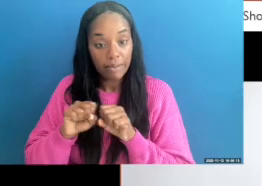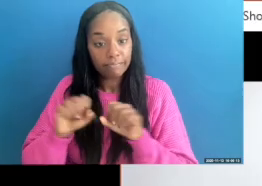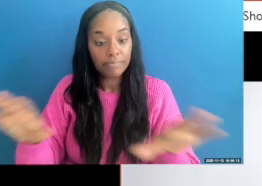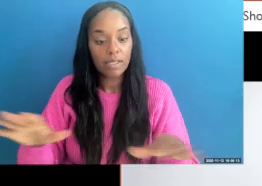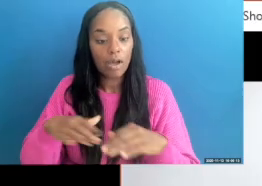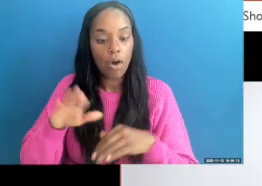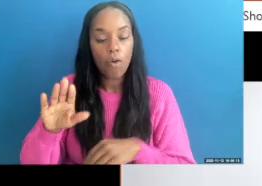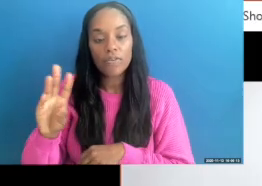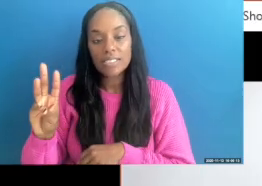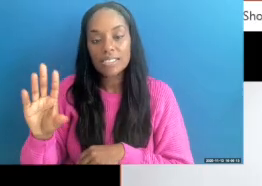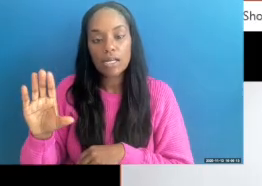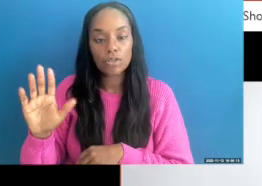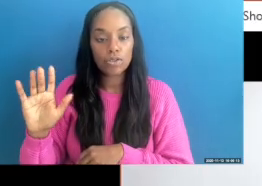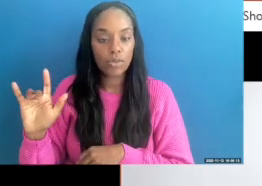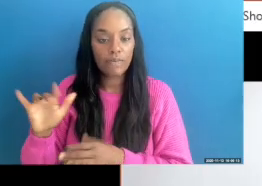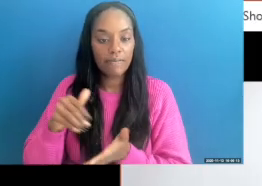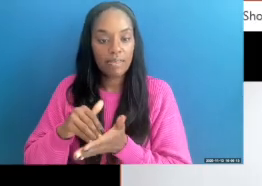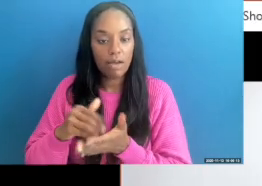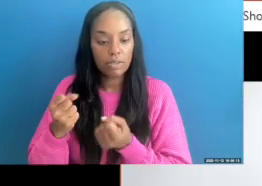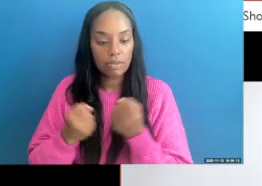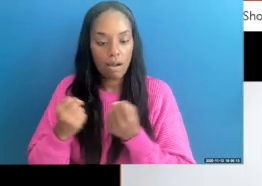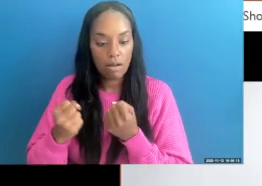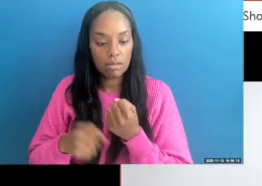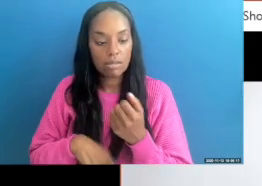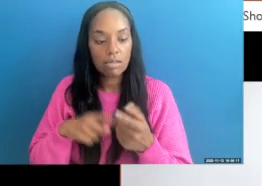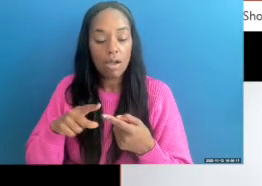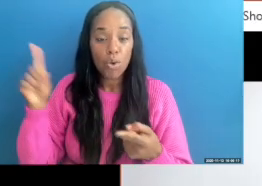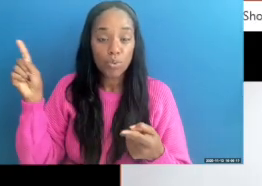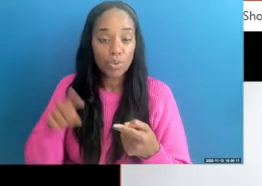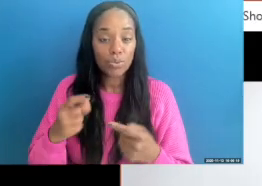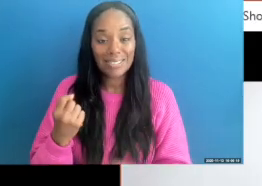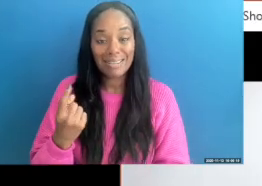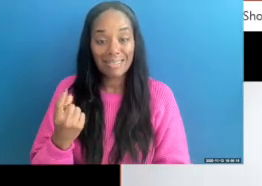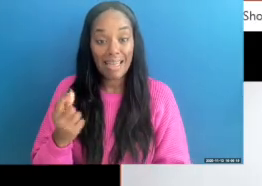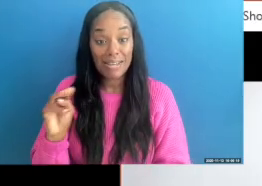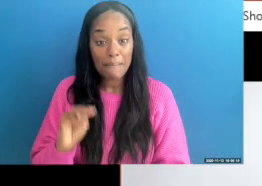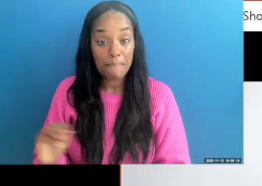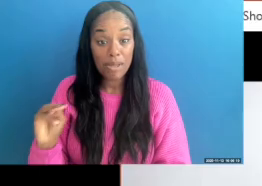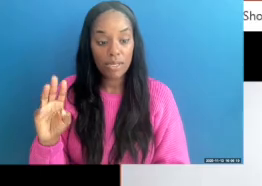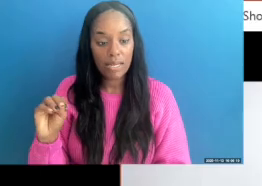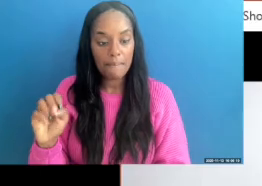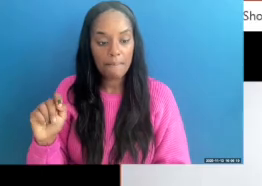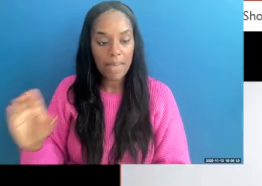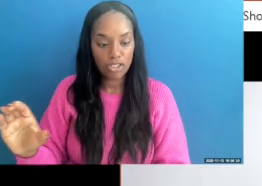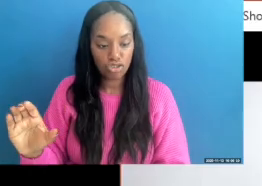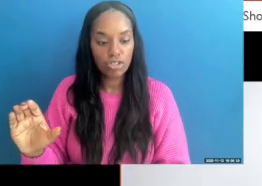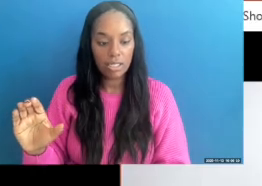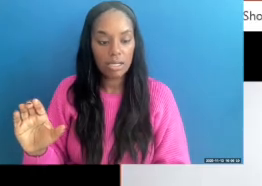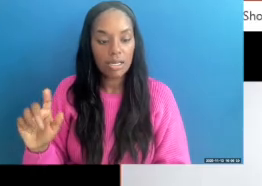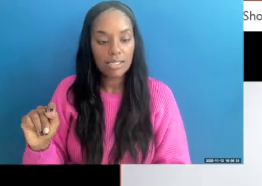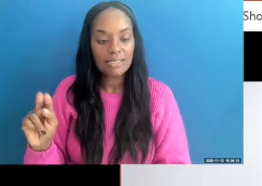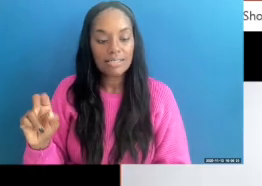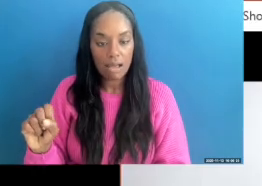625,000 vehicles, reduced 11 million metric tons of greenhouse gas emissions,